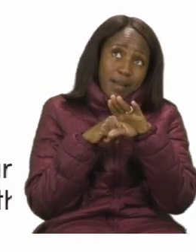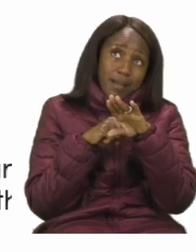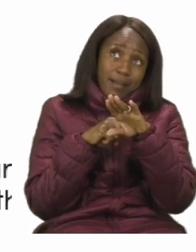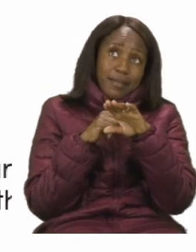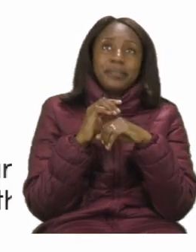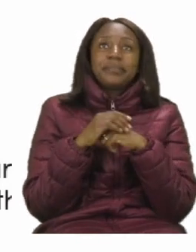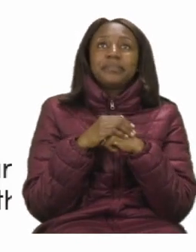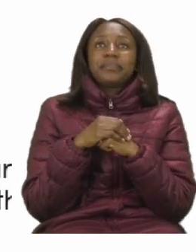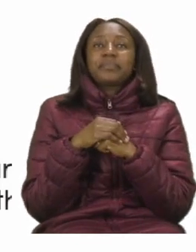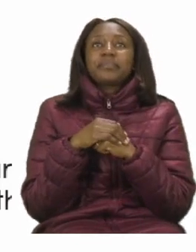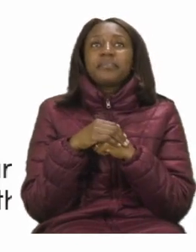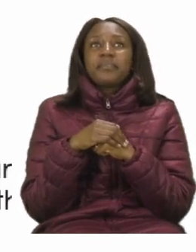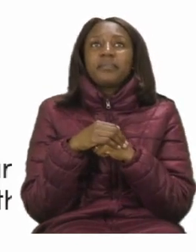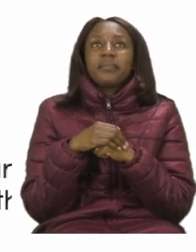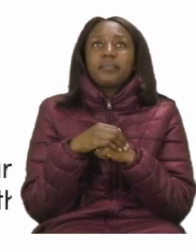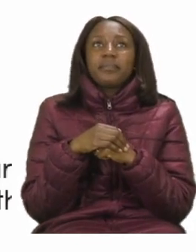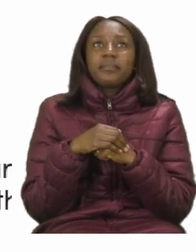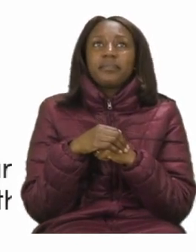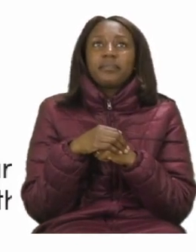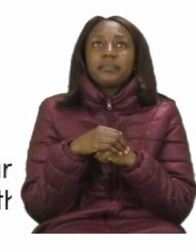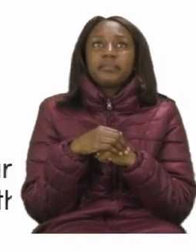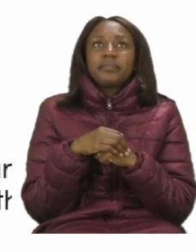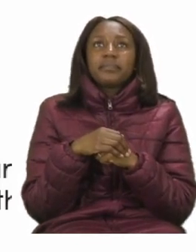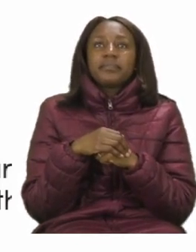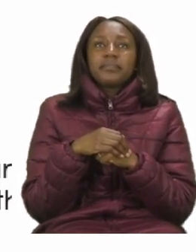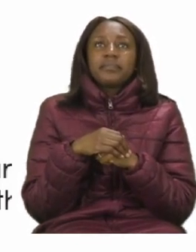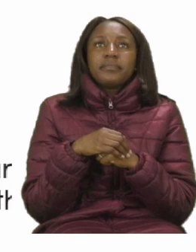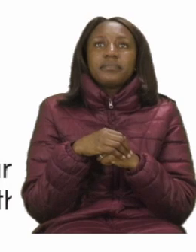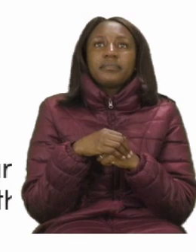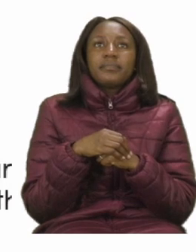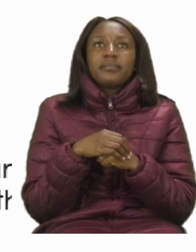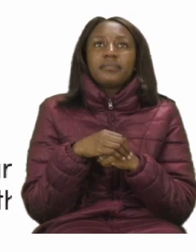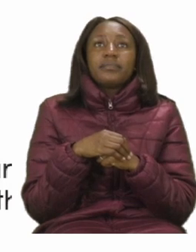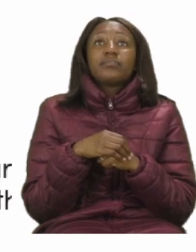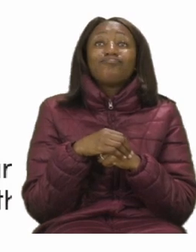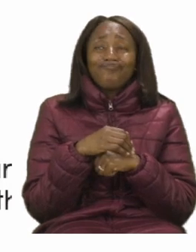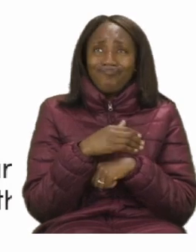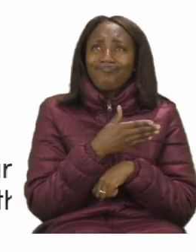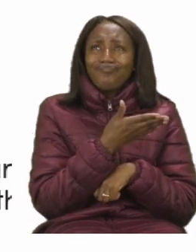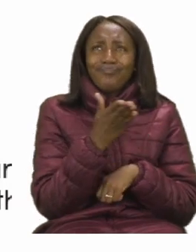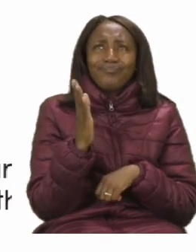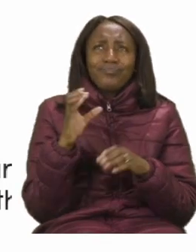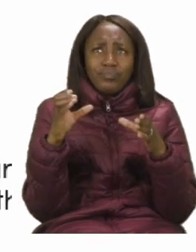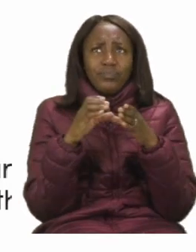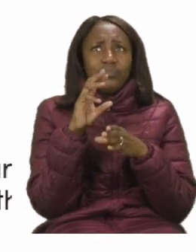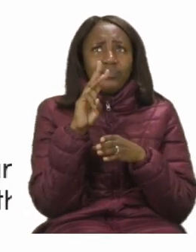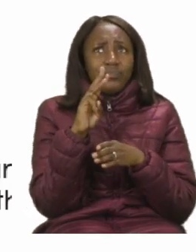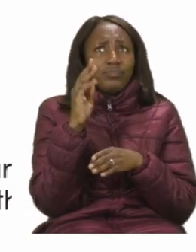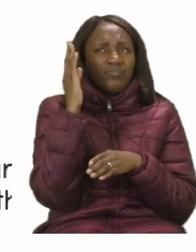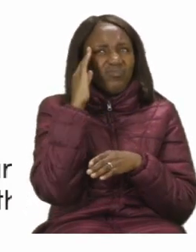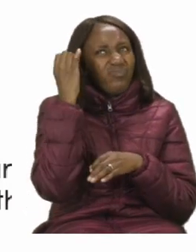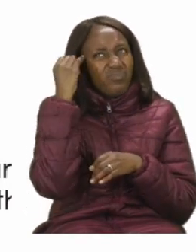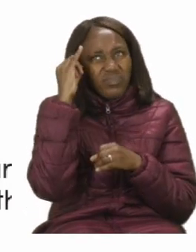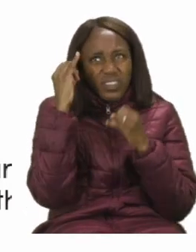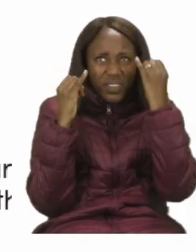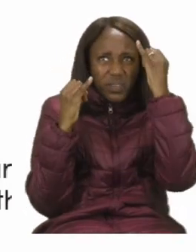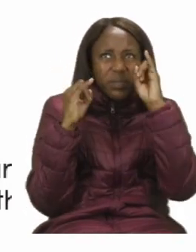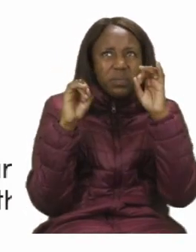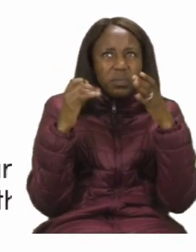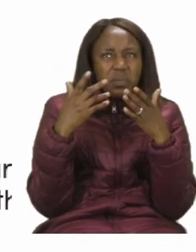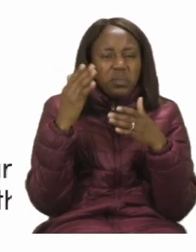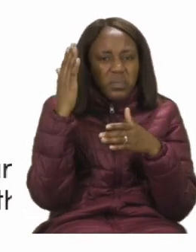Okay, now grade 3s, by now we already have some idea how to